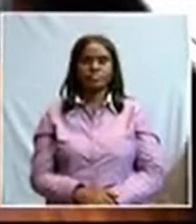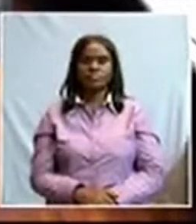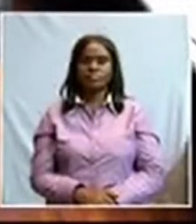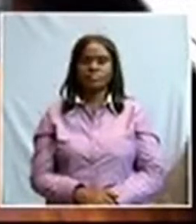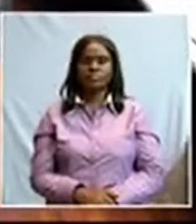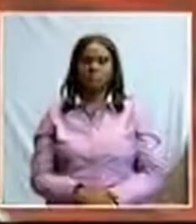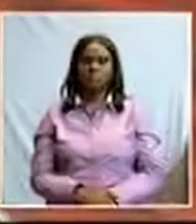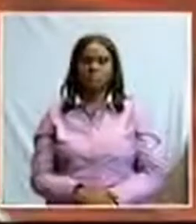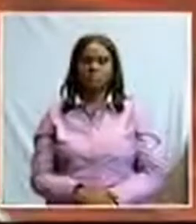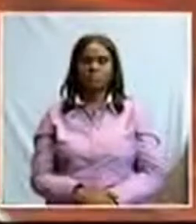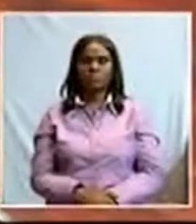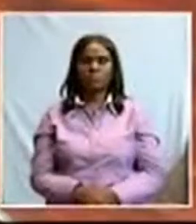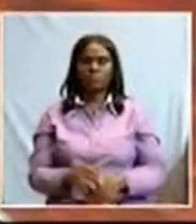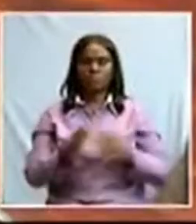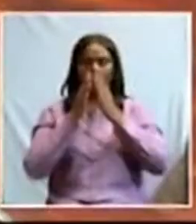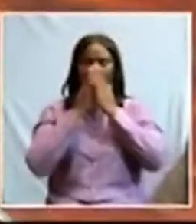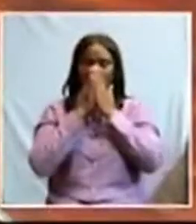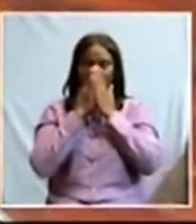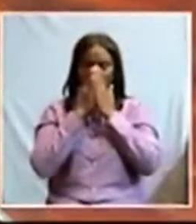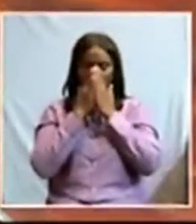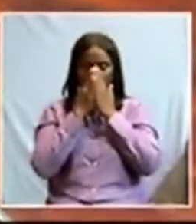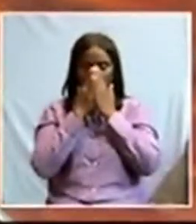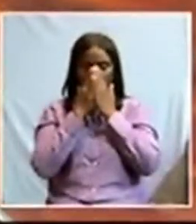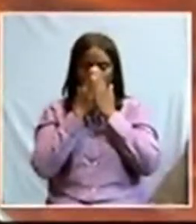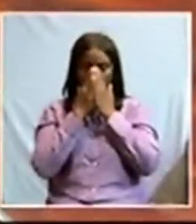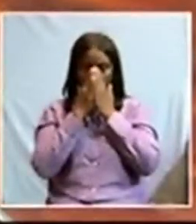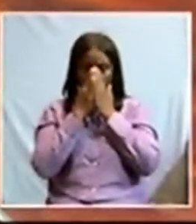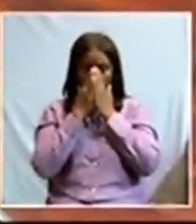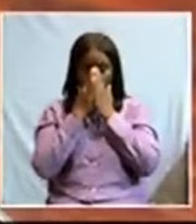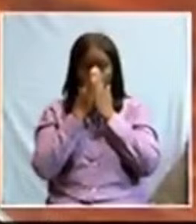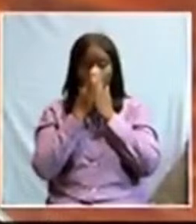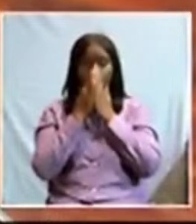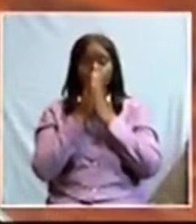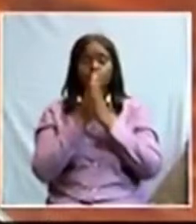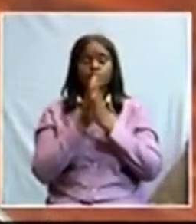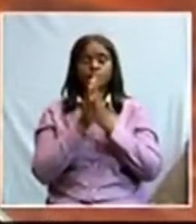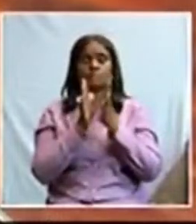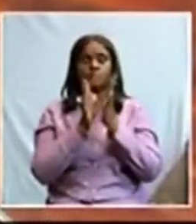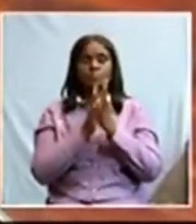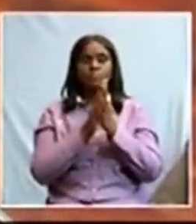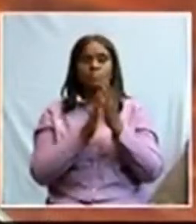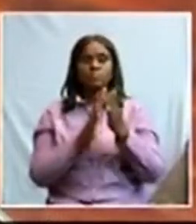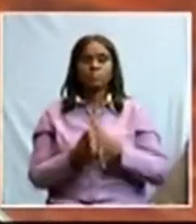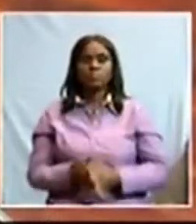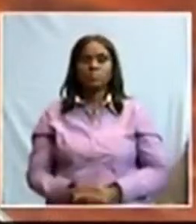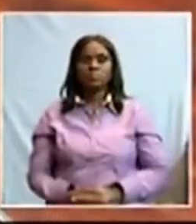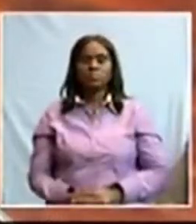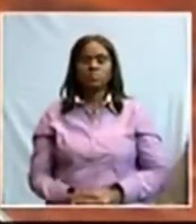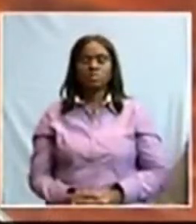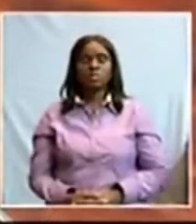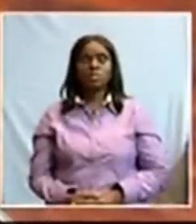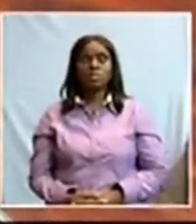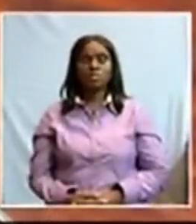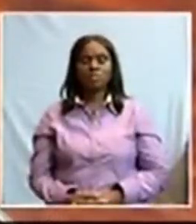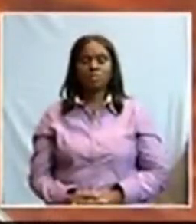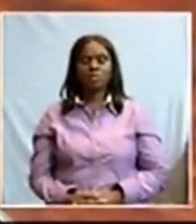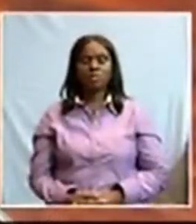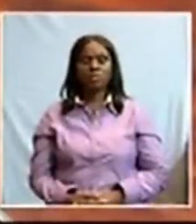was supply of school desks. So we did a lot of school desks. We had about